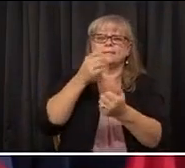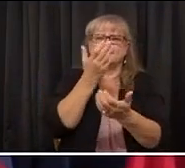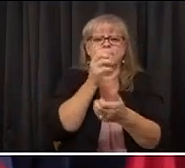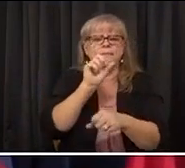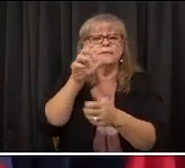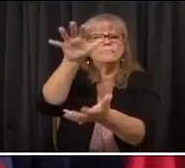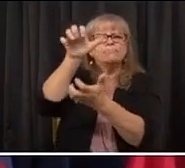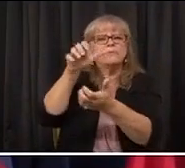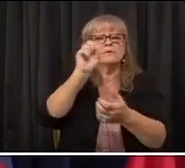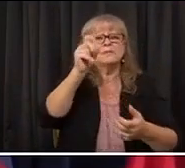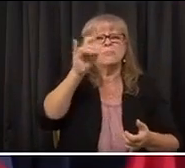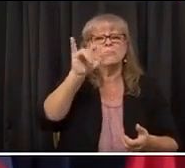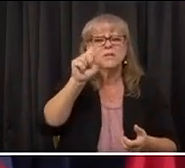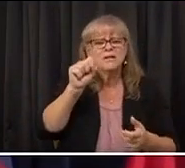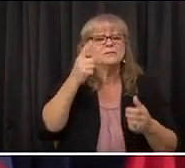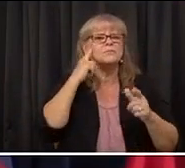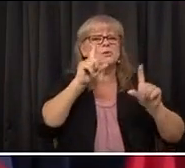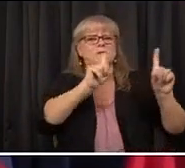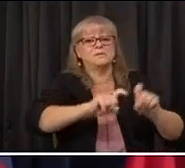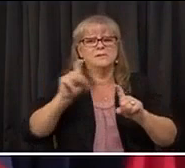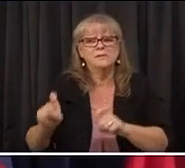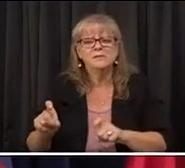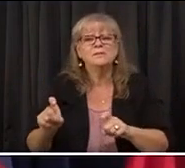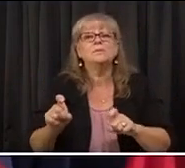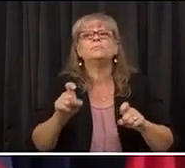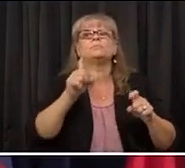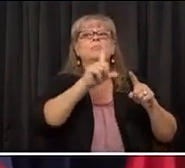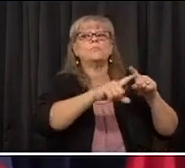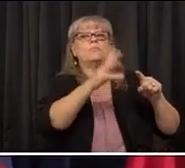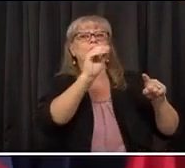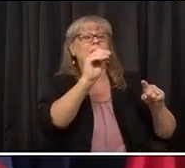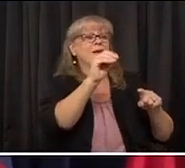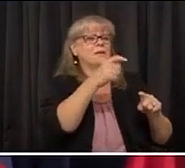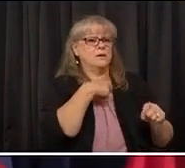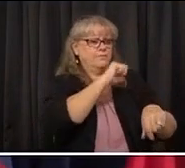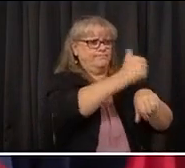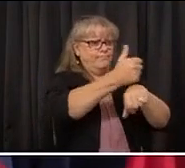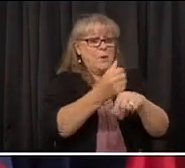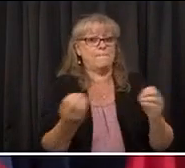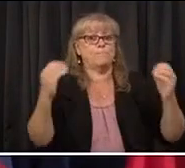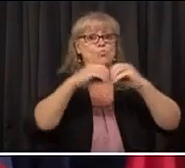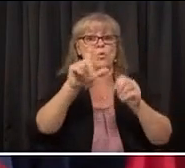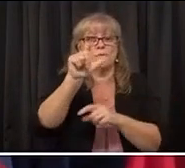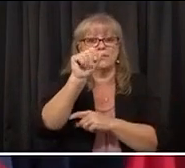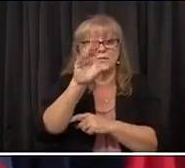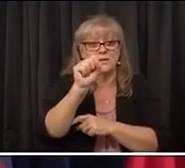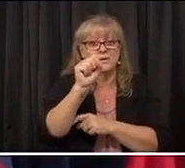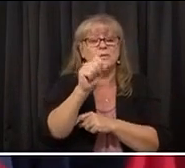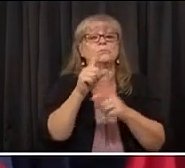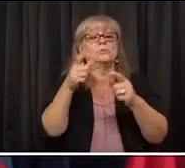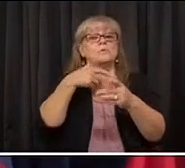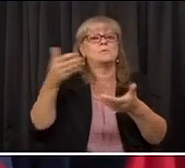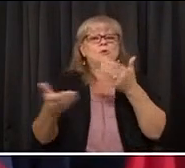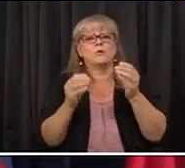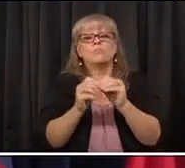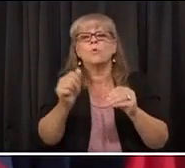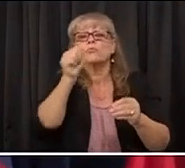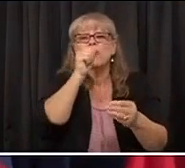state lab capacity, bringing on board private partners, university partners, hospital partners, and